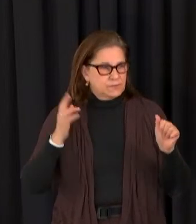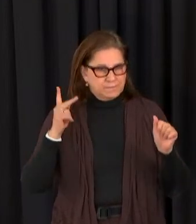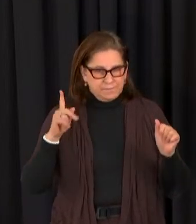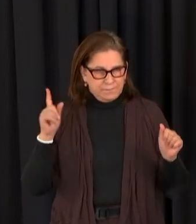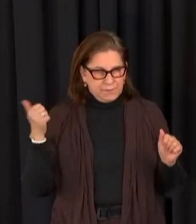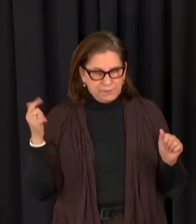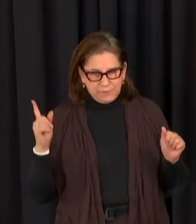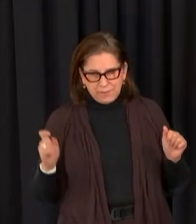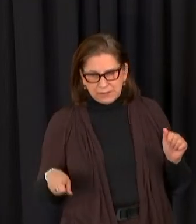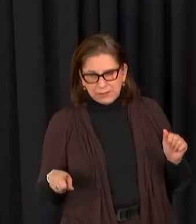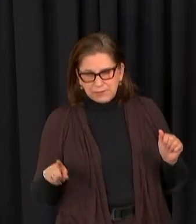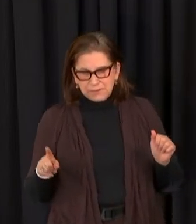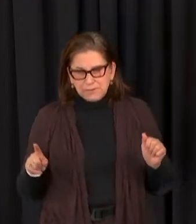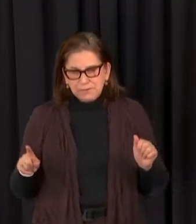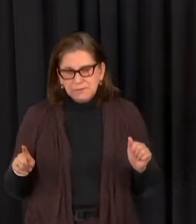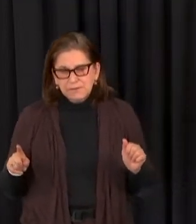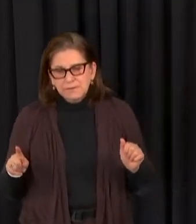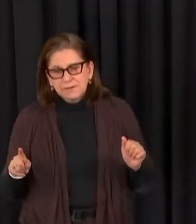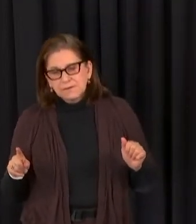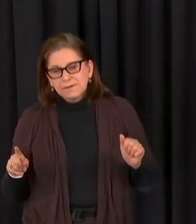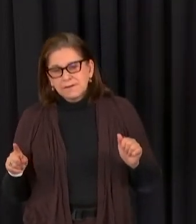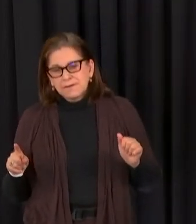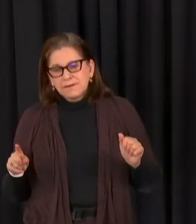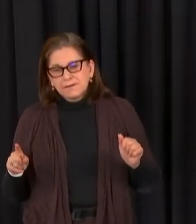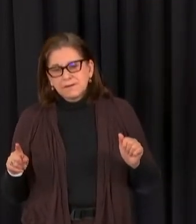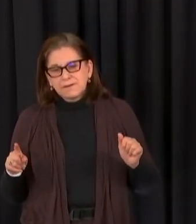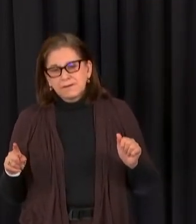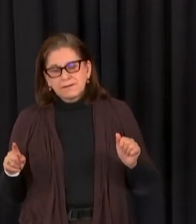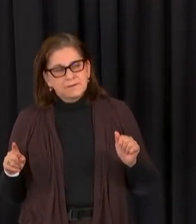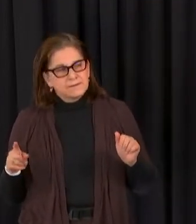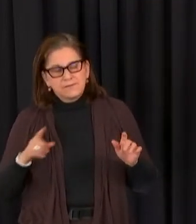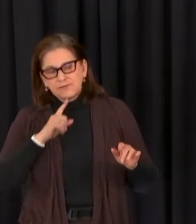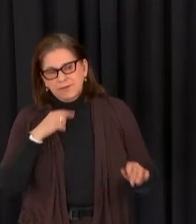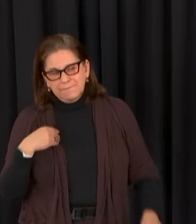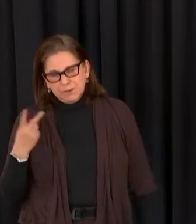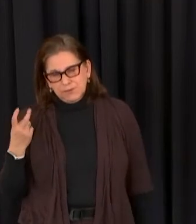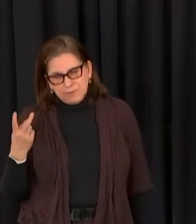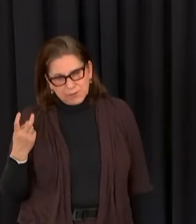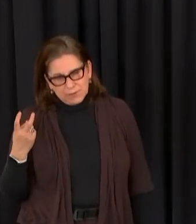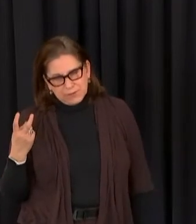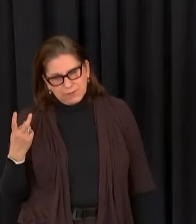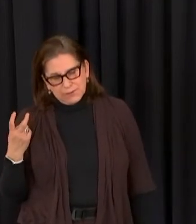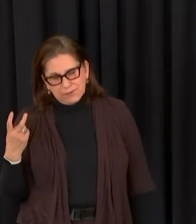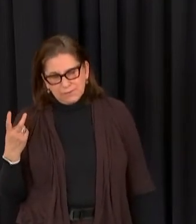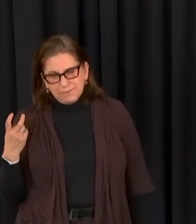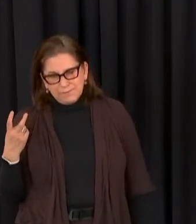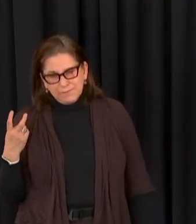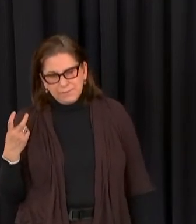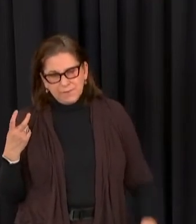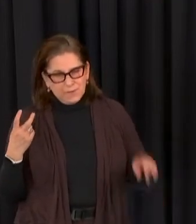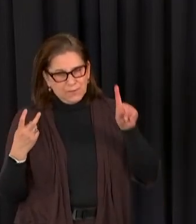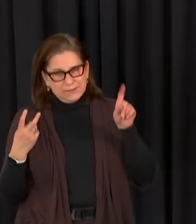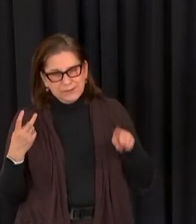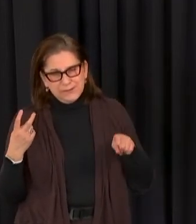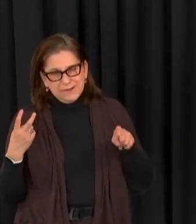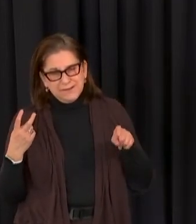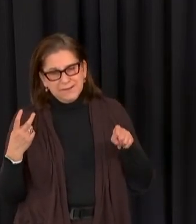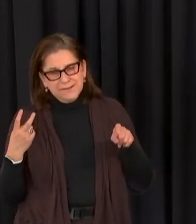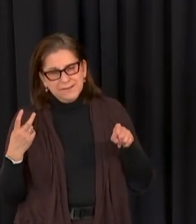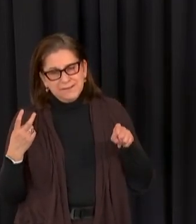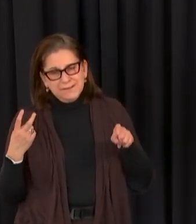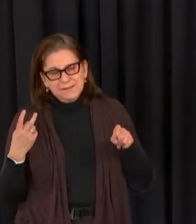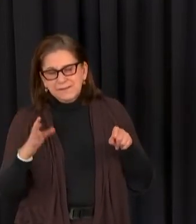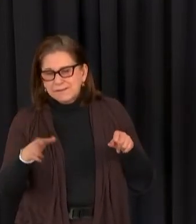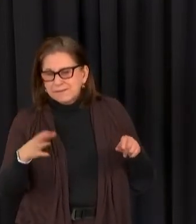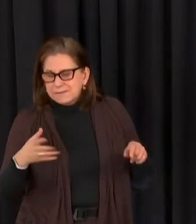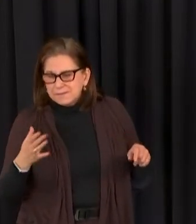question. This is in regards, well, 2 more actually, but in regards to the trial selection starting today for